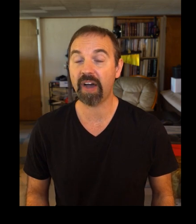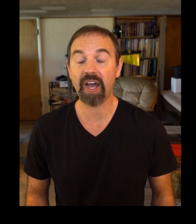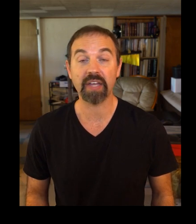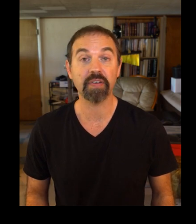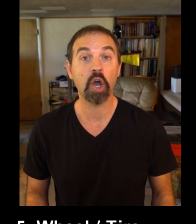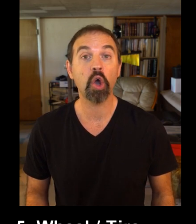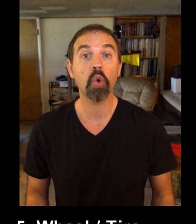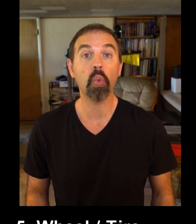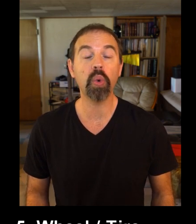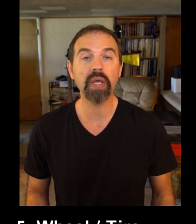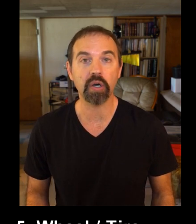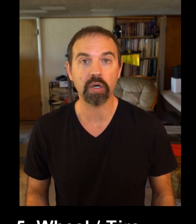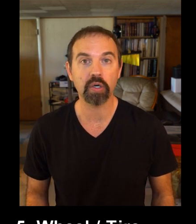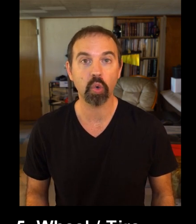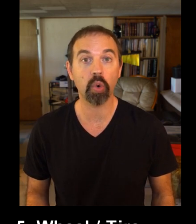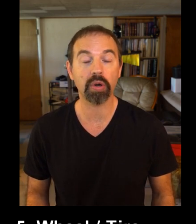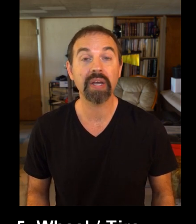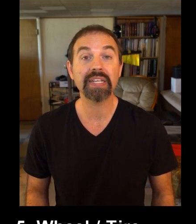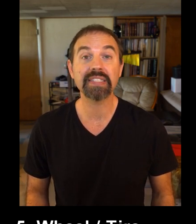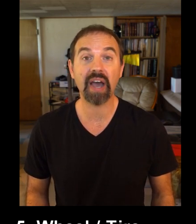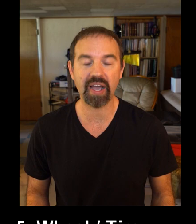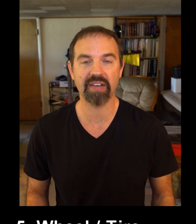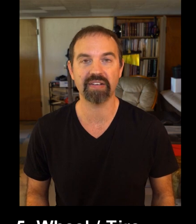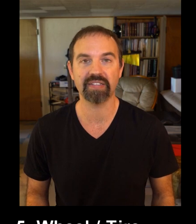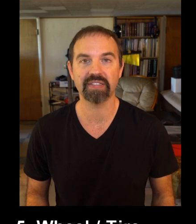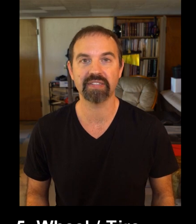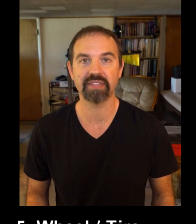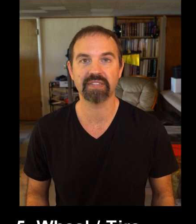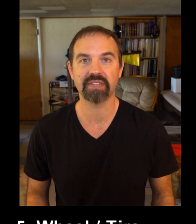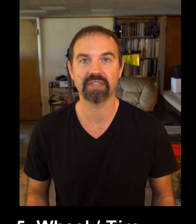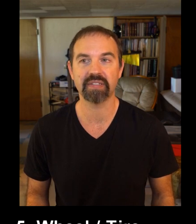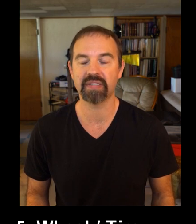Number 5, wheel or tire.